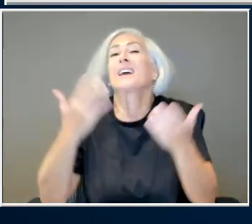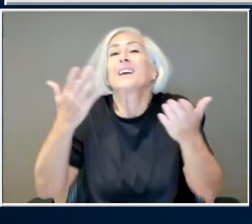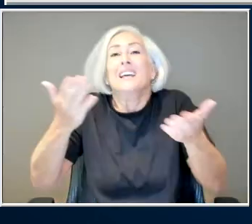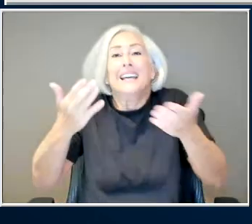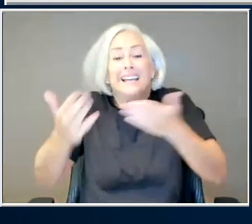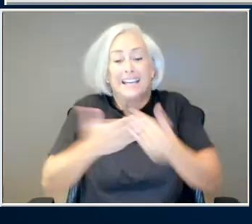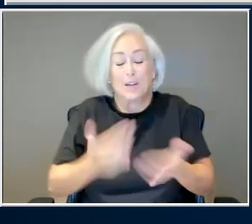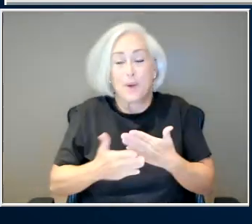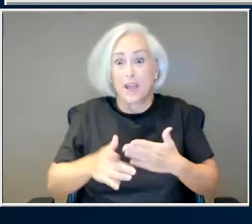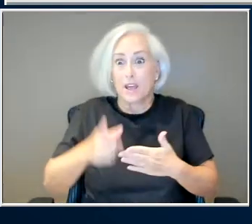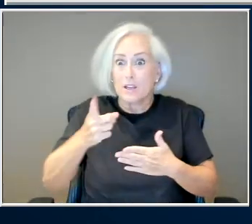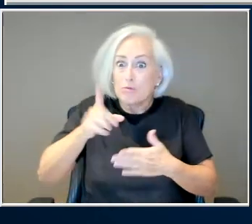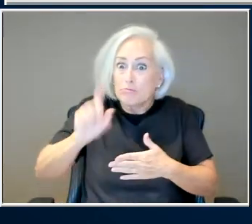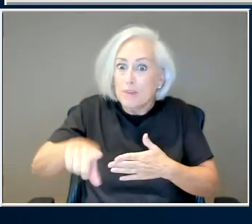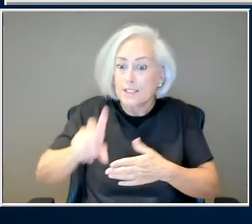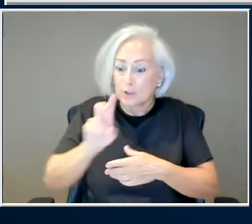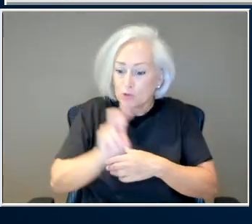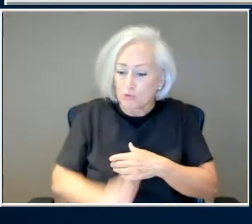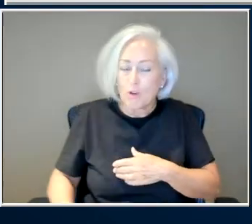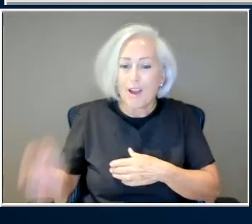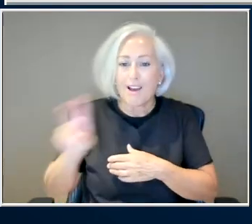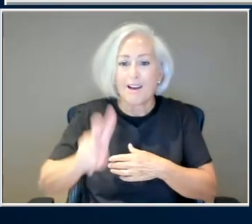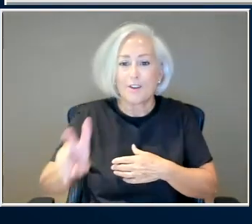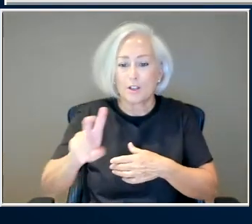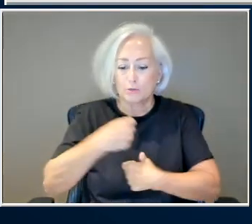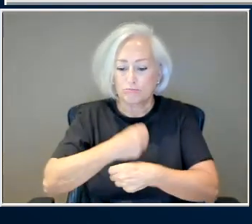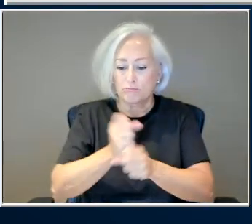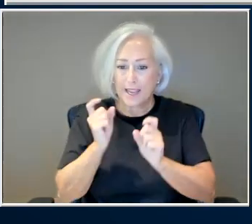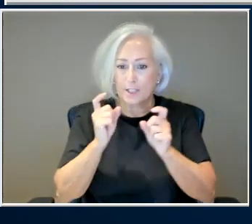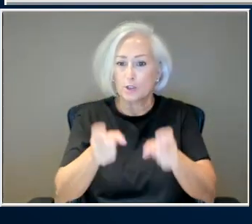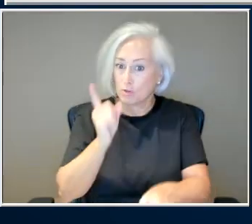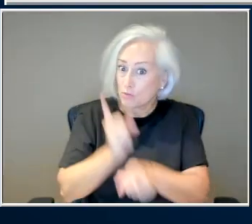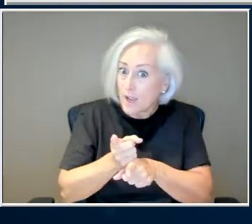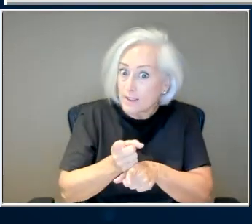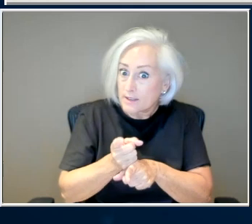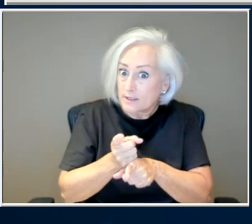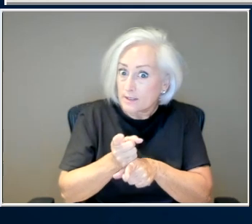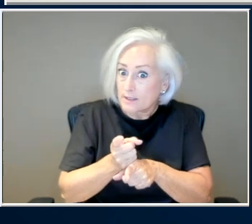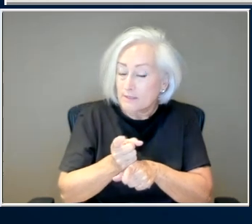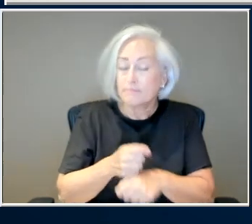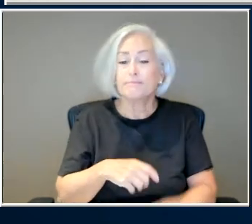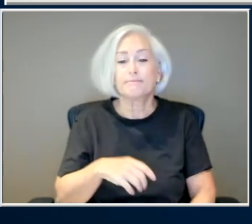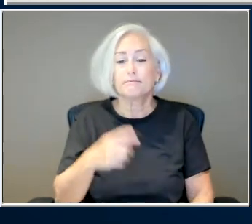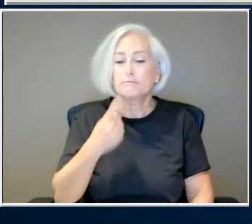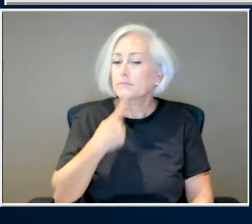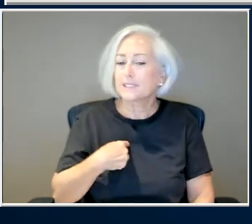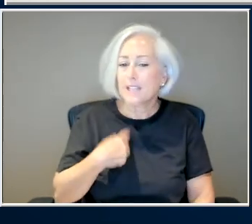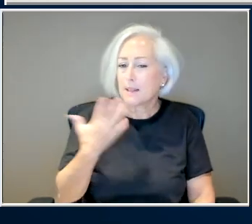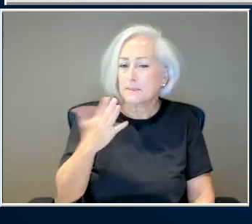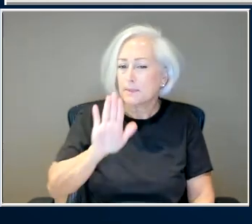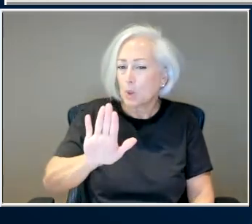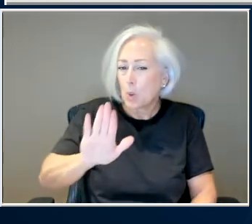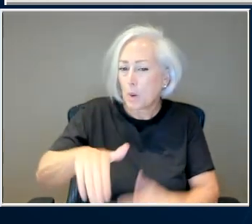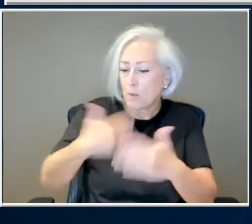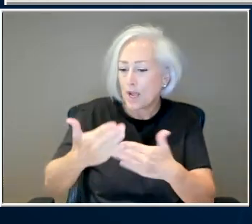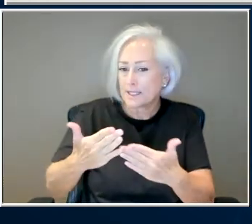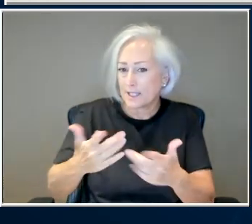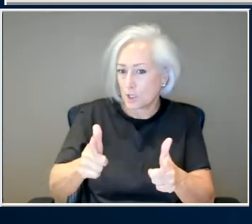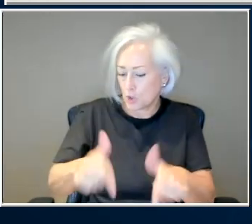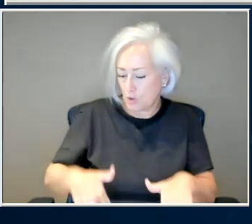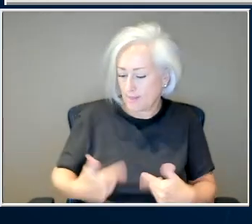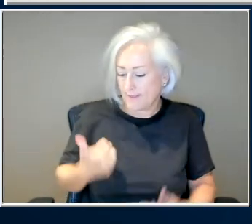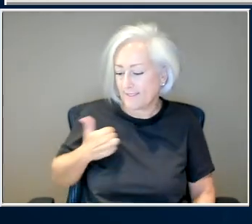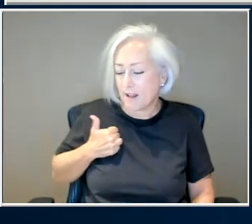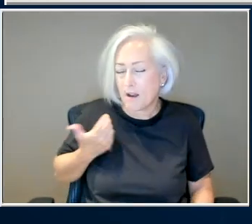You had to travel to make your donation, right? Yes. Tell us about that process, living in Canada and having to make all this